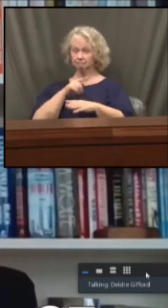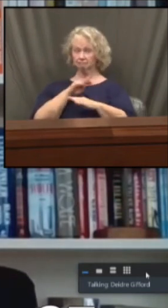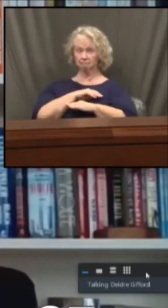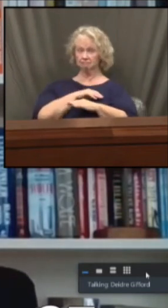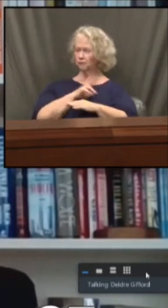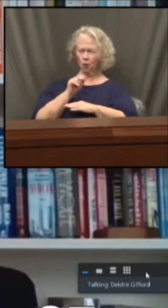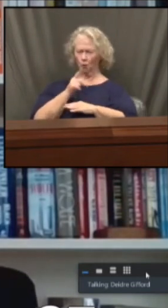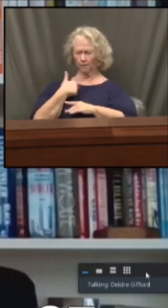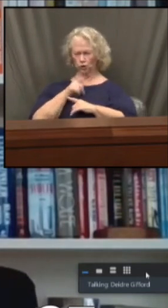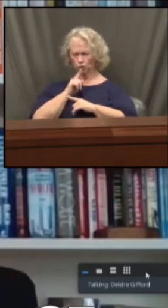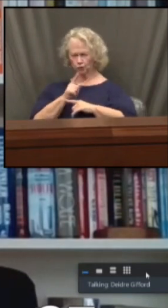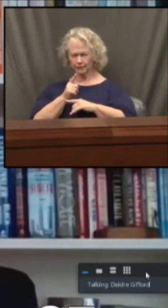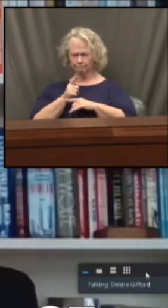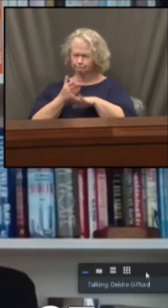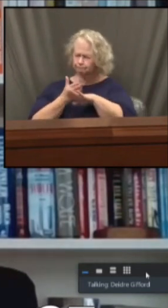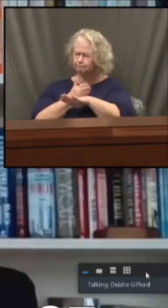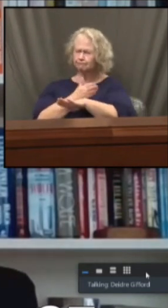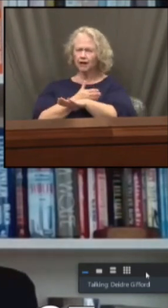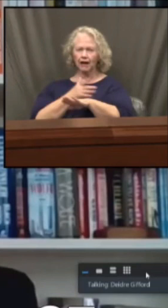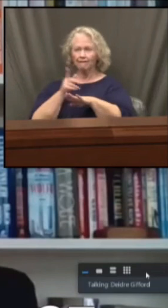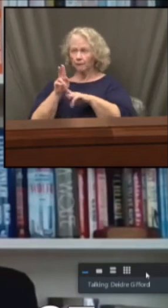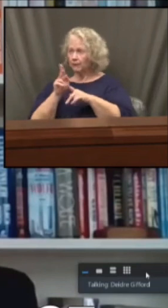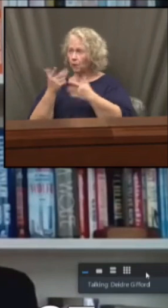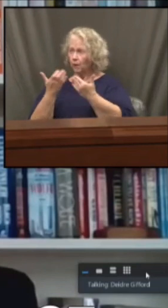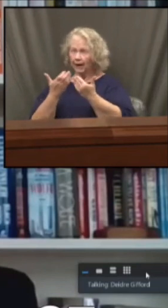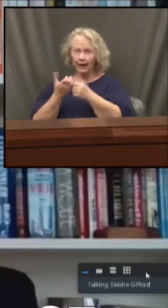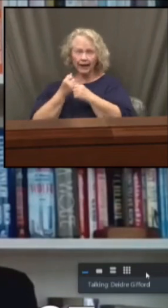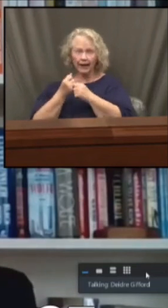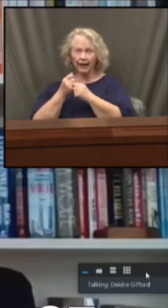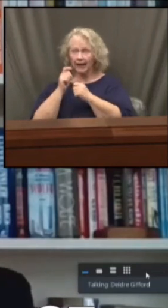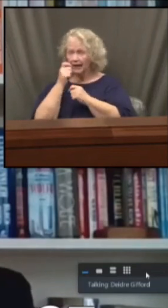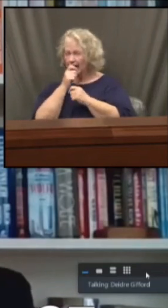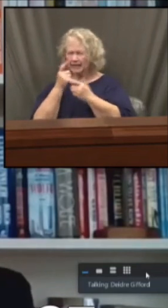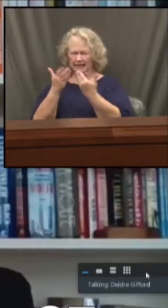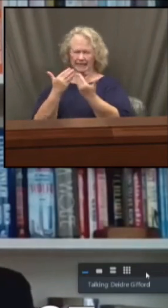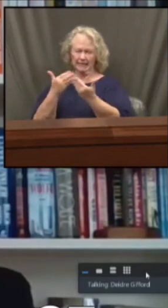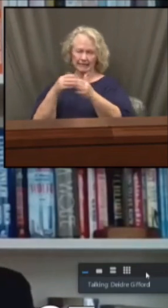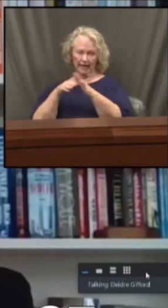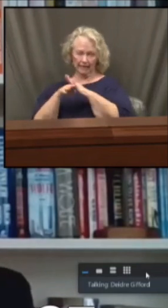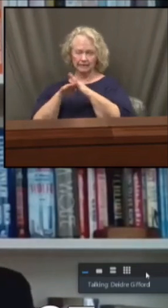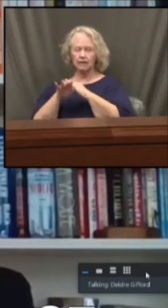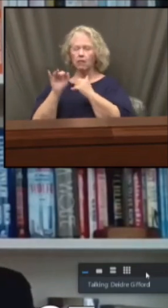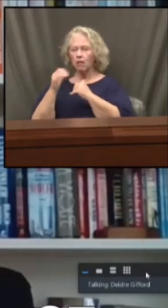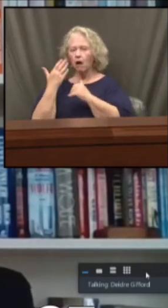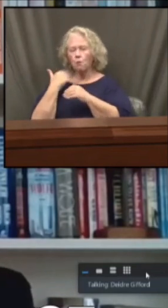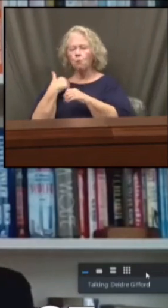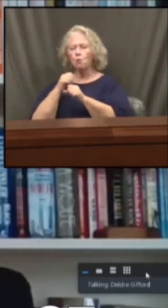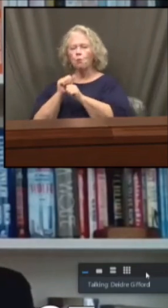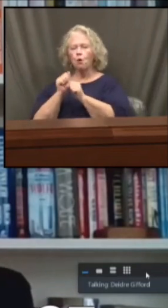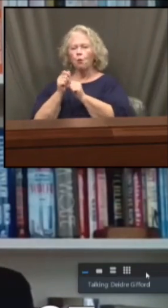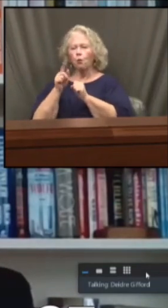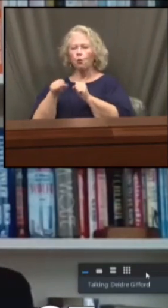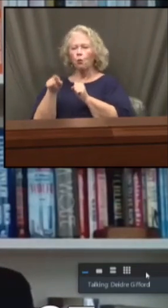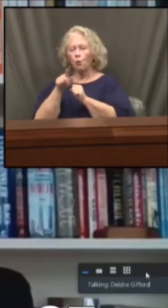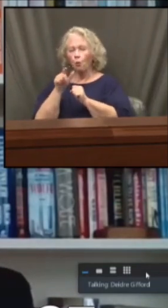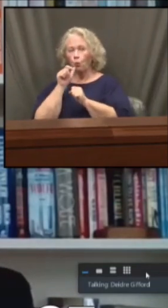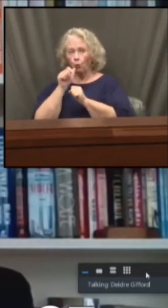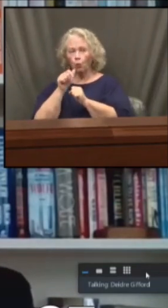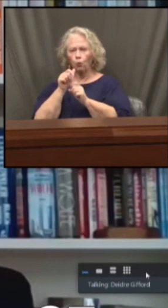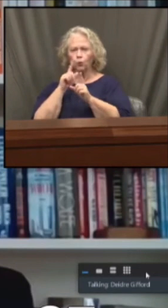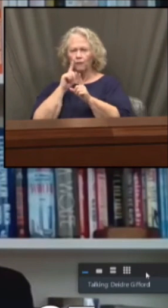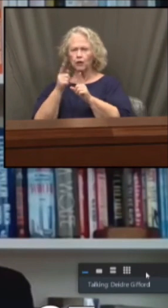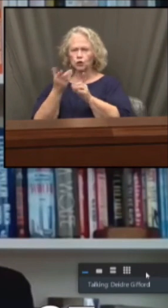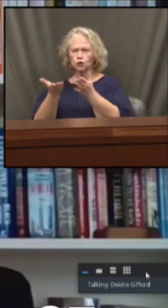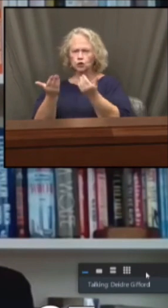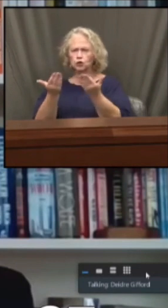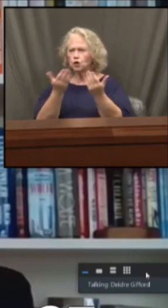easy access to testing if they need it. And that's why we're working with our contracted testing partners to quickly stand up